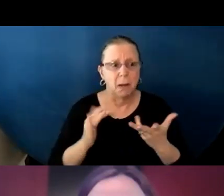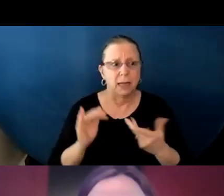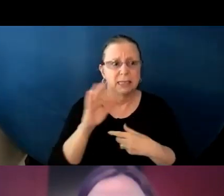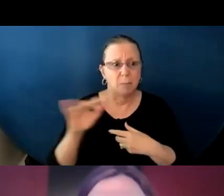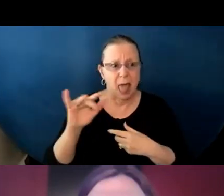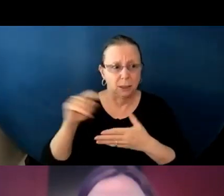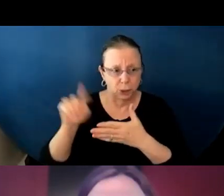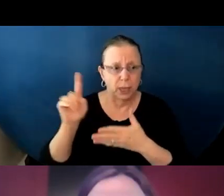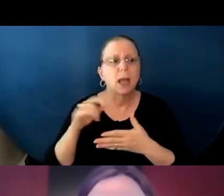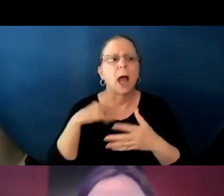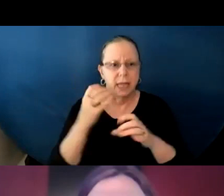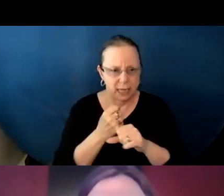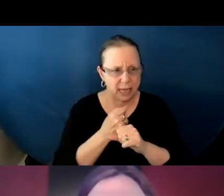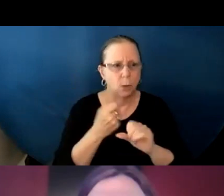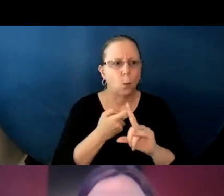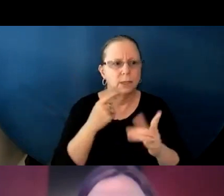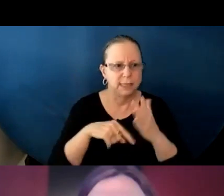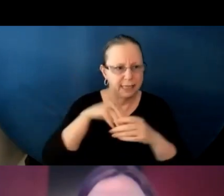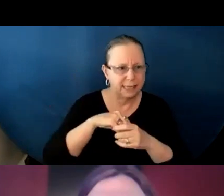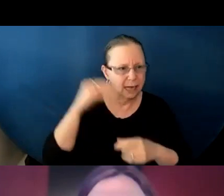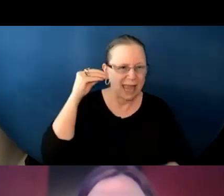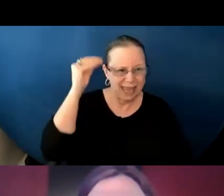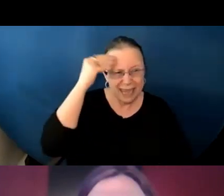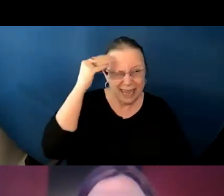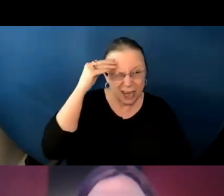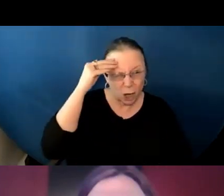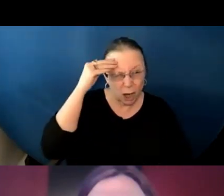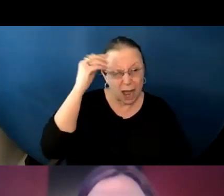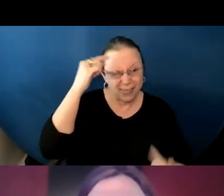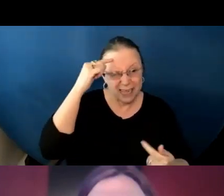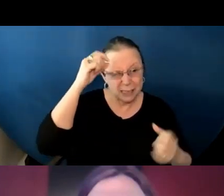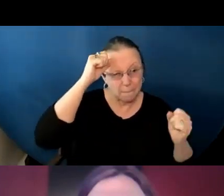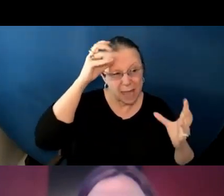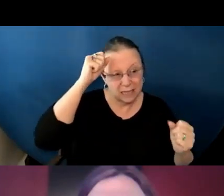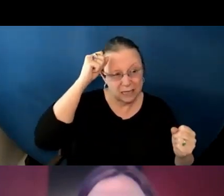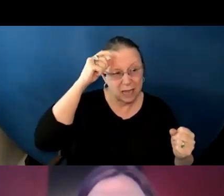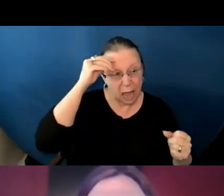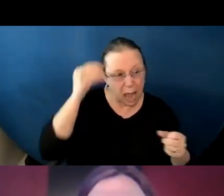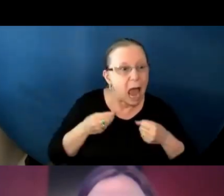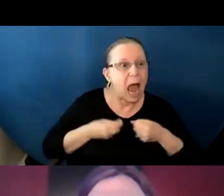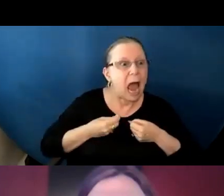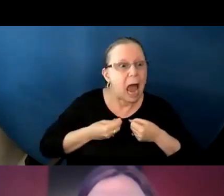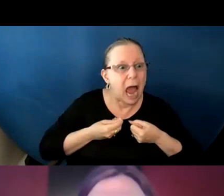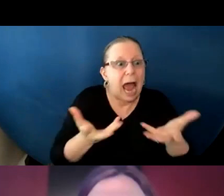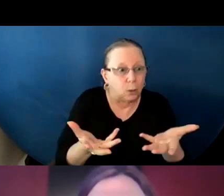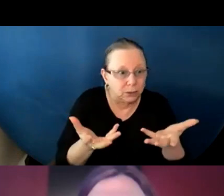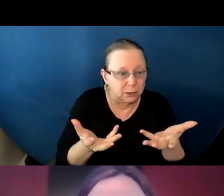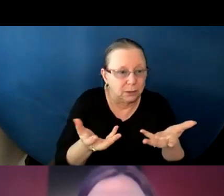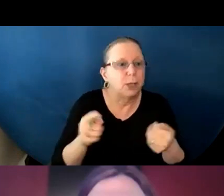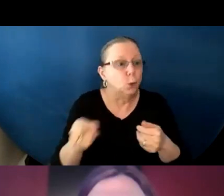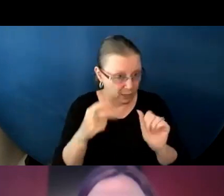I could get what's in here that I think is amazing out so you could see it and you can decide for